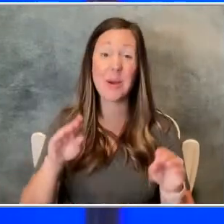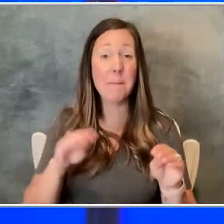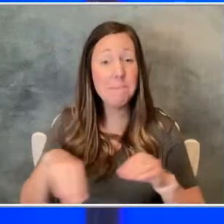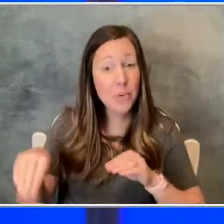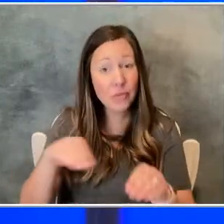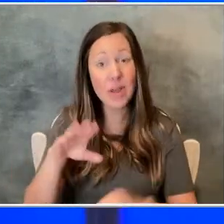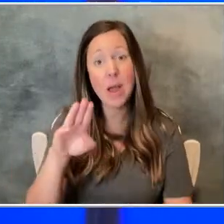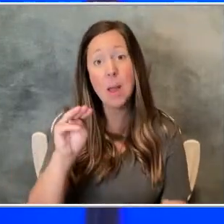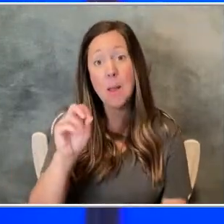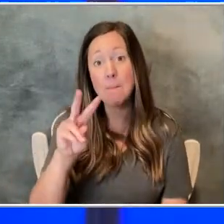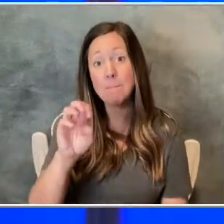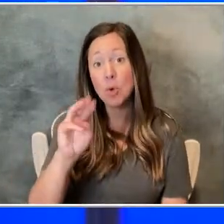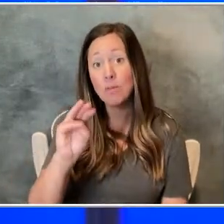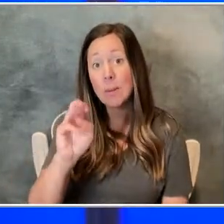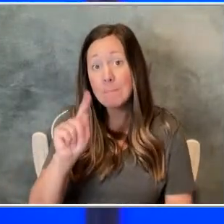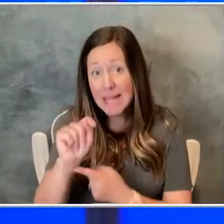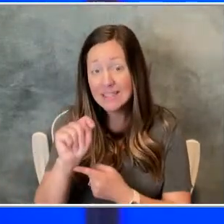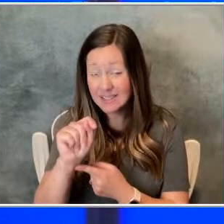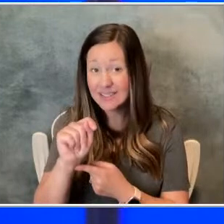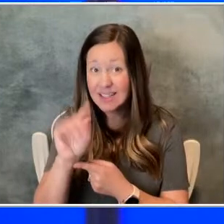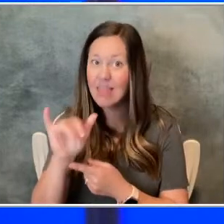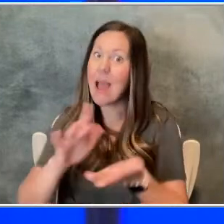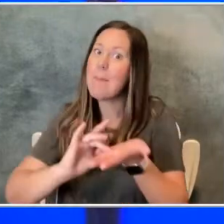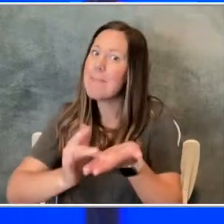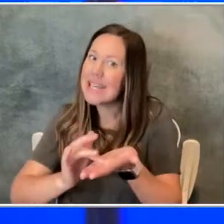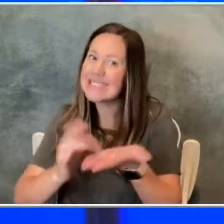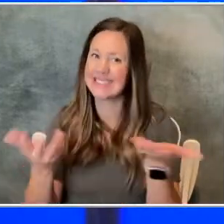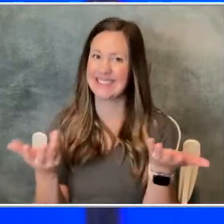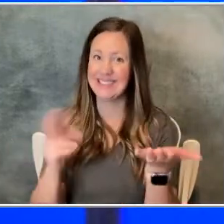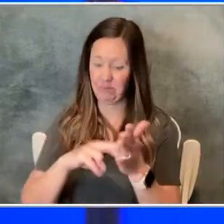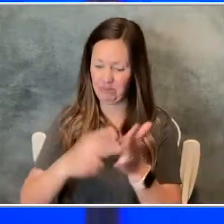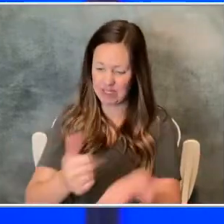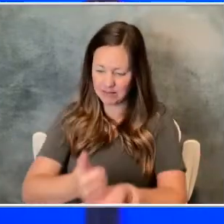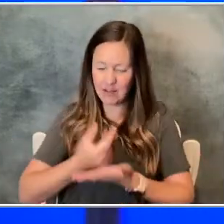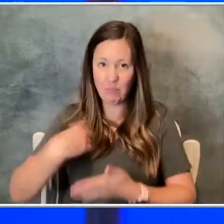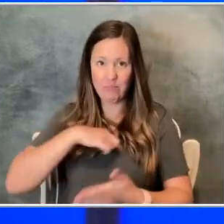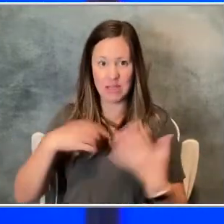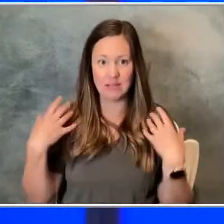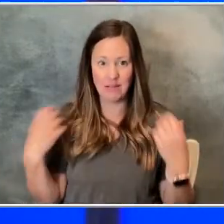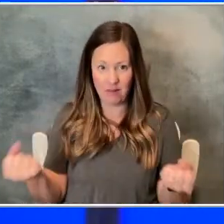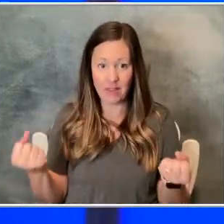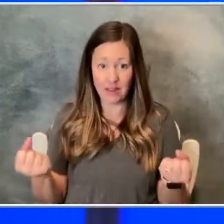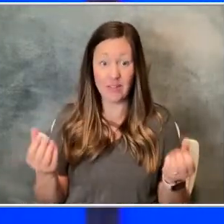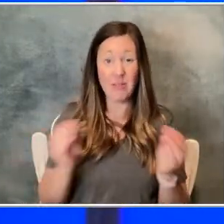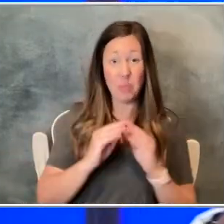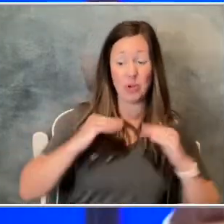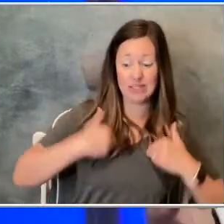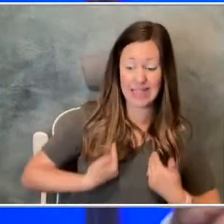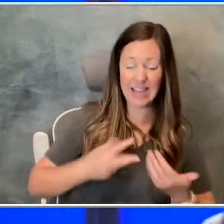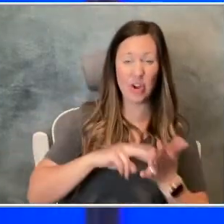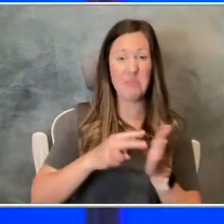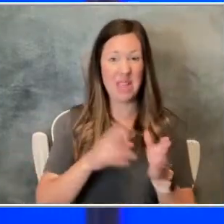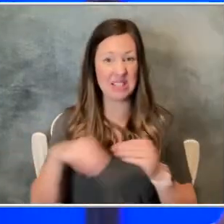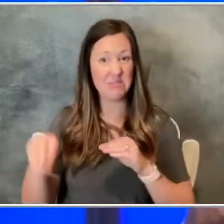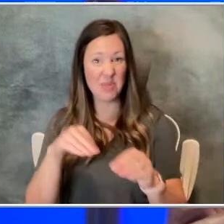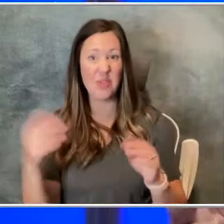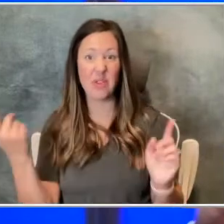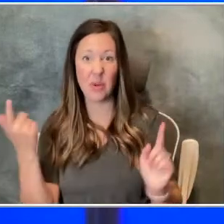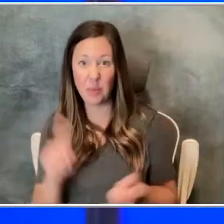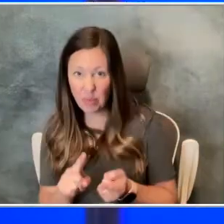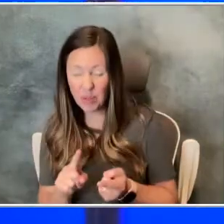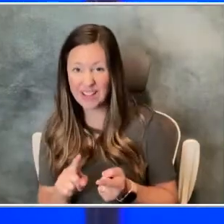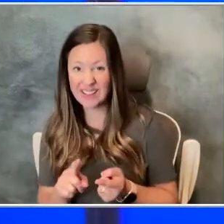right? So the more tired we are, the less we move. The less we move, the more likely we are to get weaker and develop sarcopenia